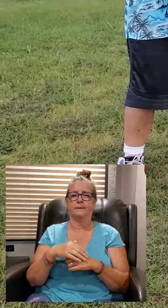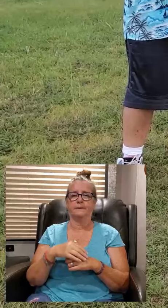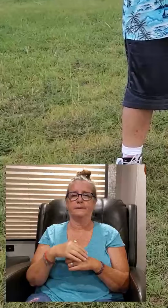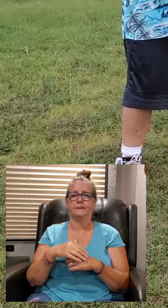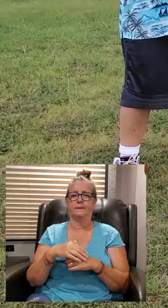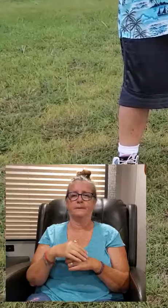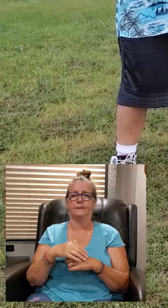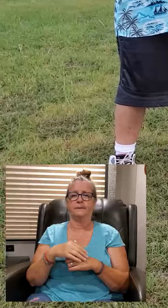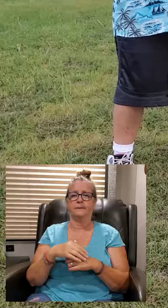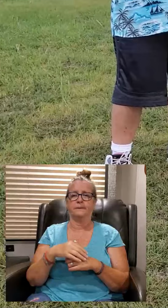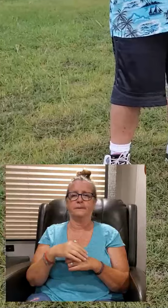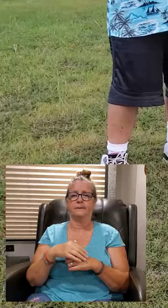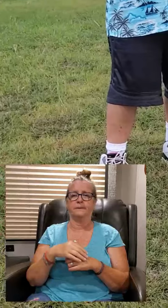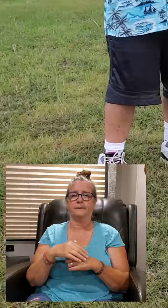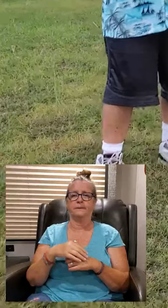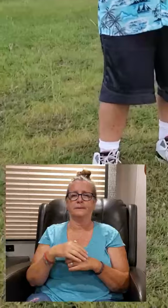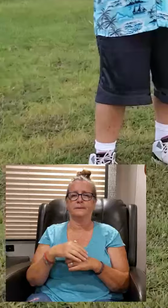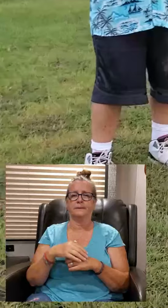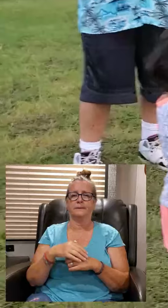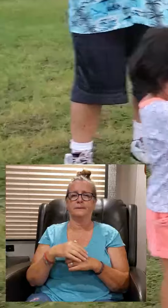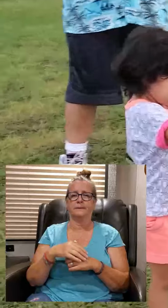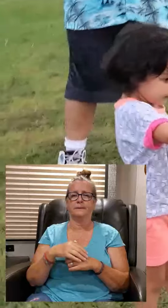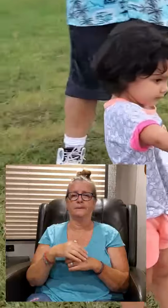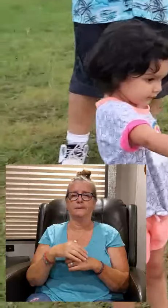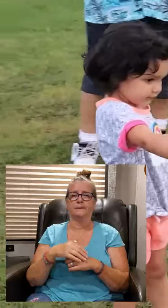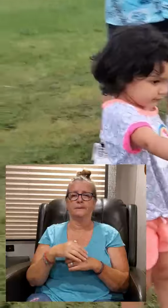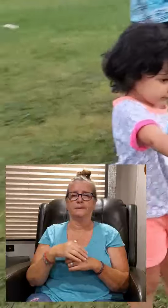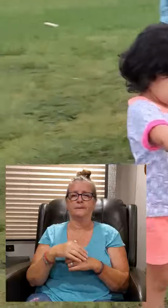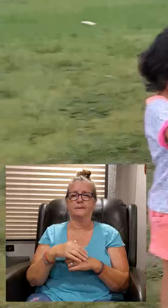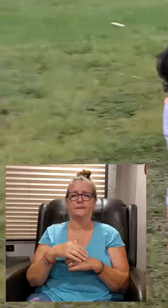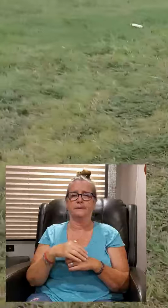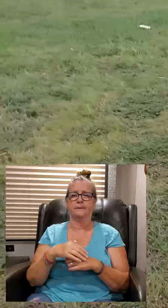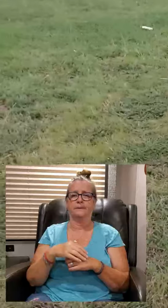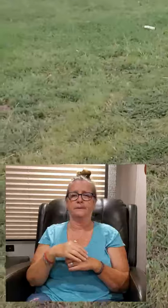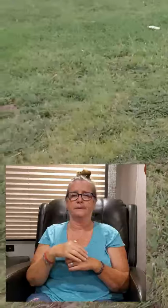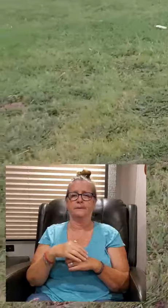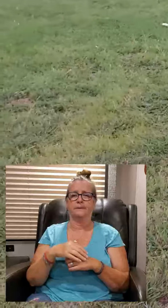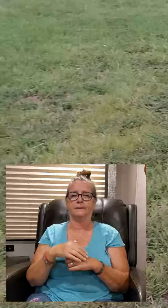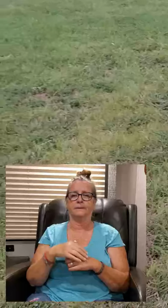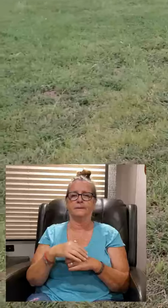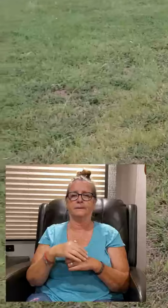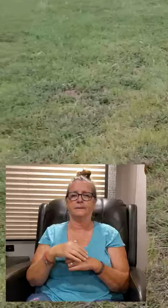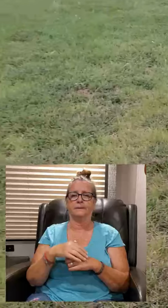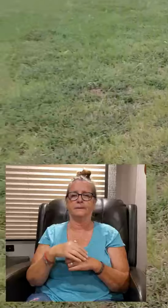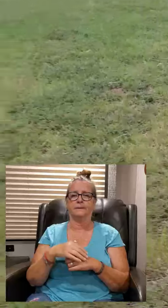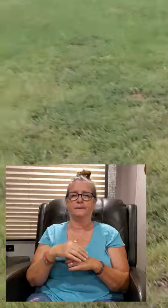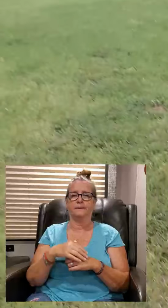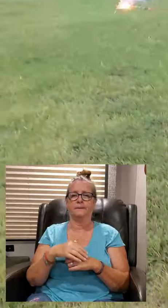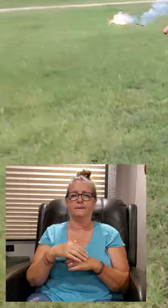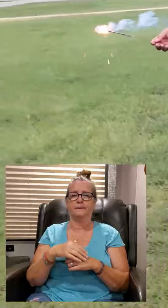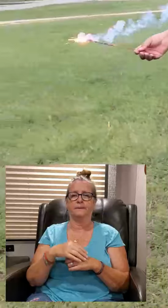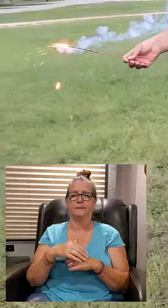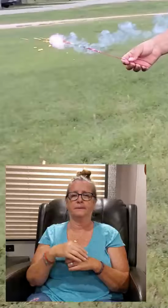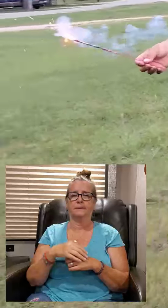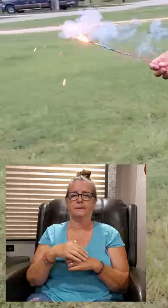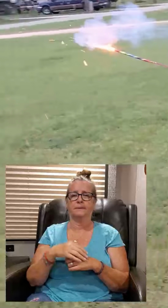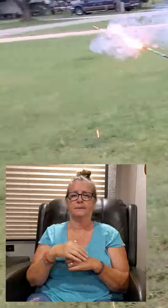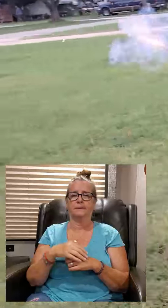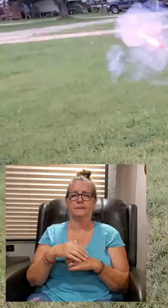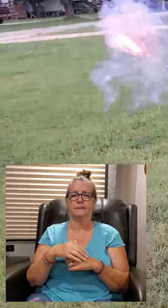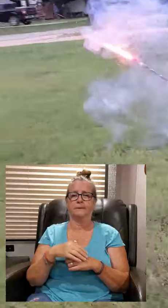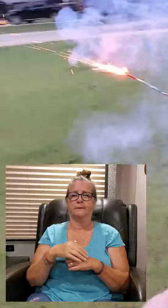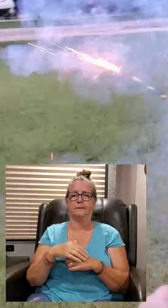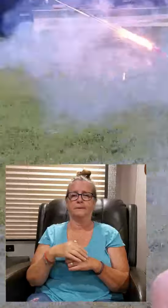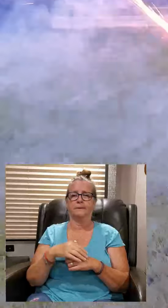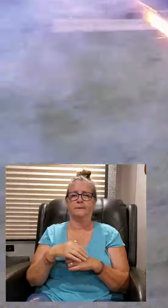day, because I didn't want to do it right when the project was done, because people would tell us, oh, that was 2